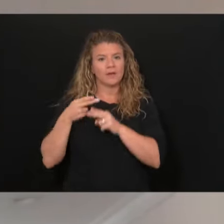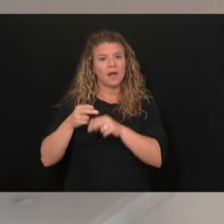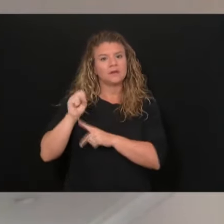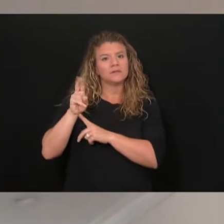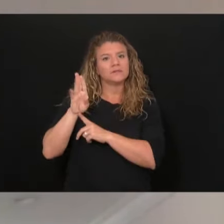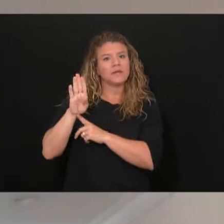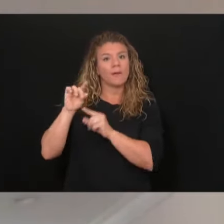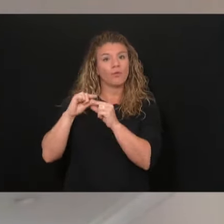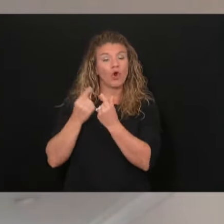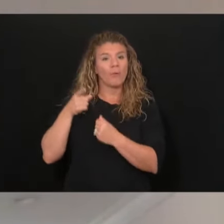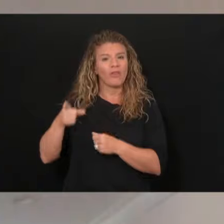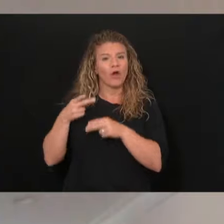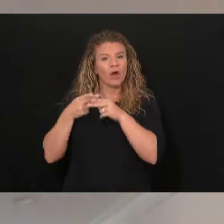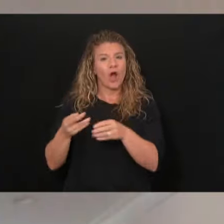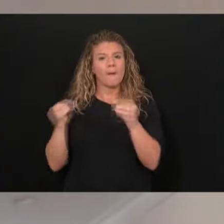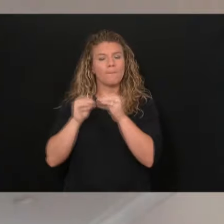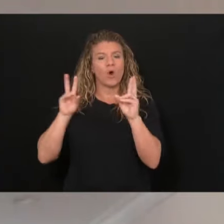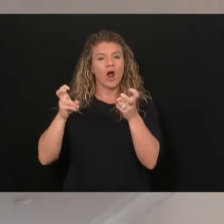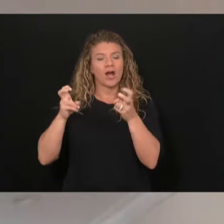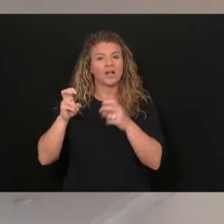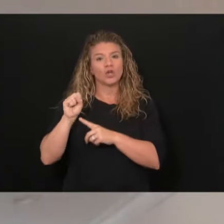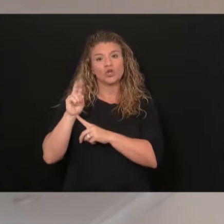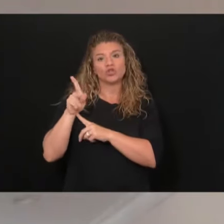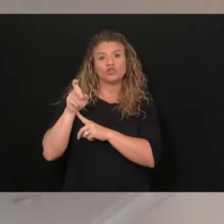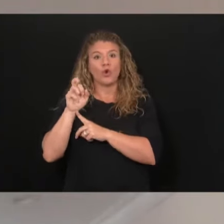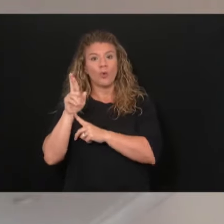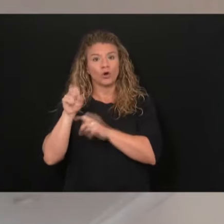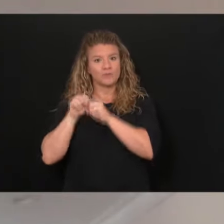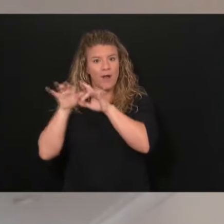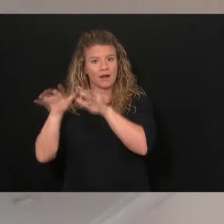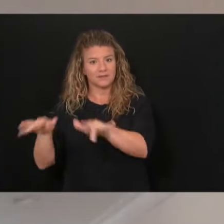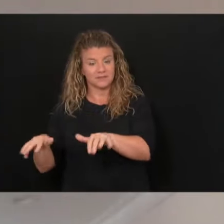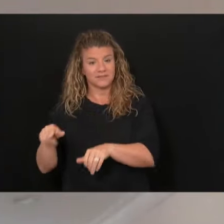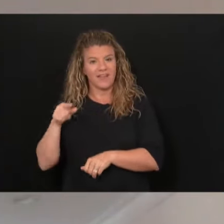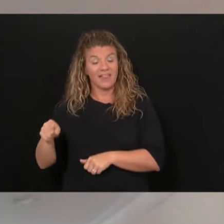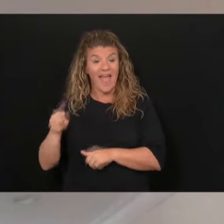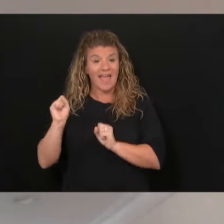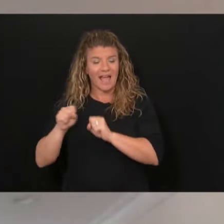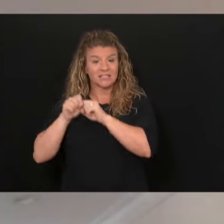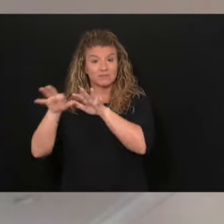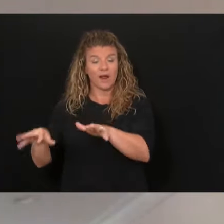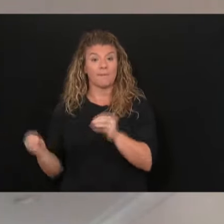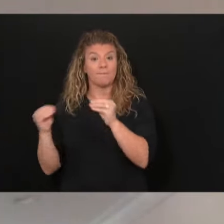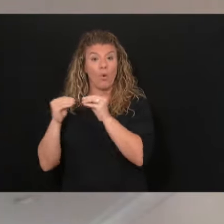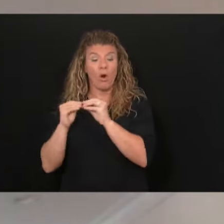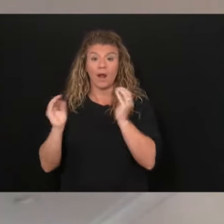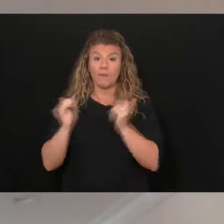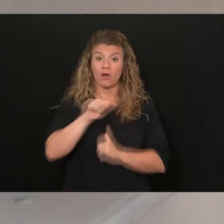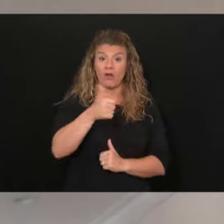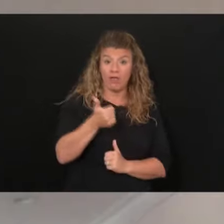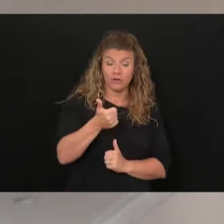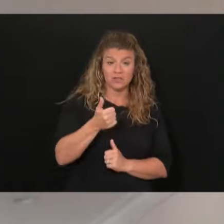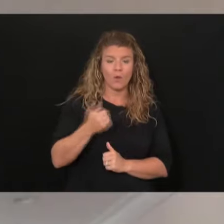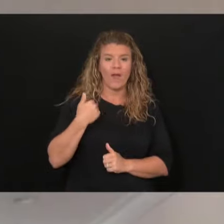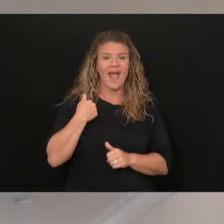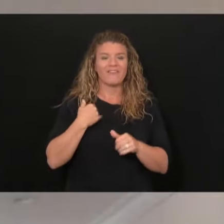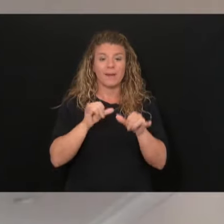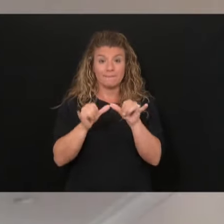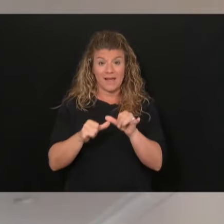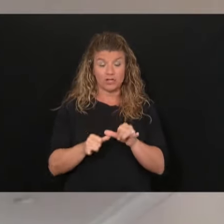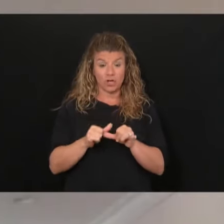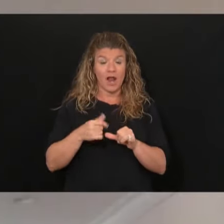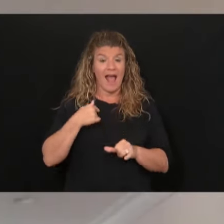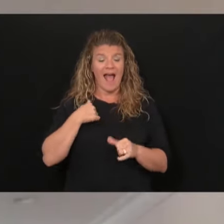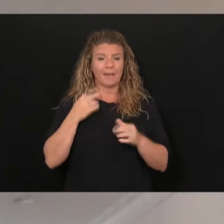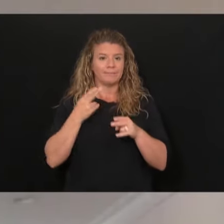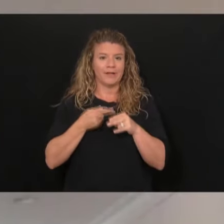super spreaders that are more important in spreading than others. And there's a measure for this. We've talked about R0, which is